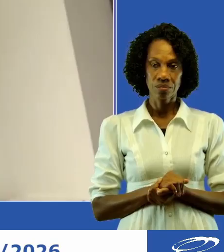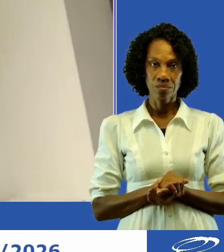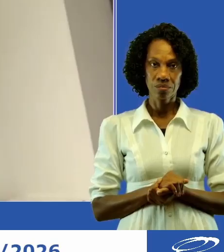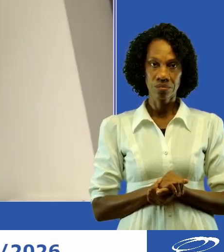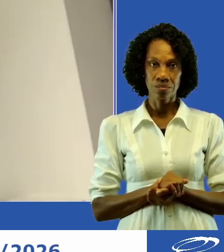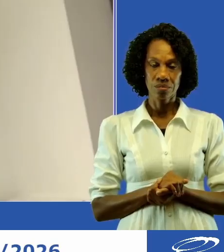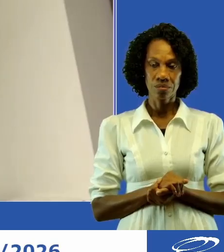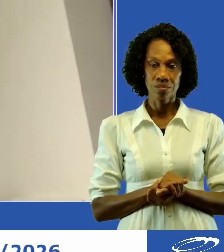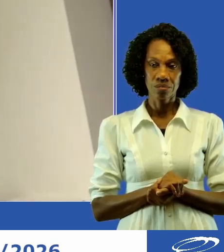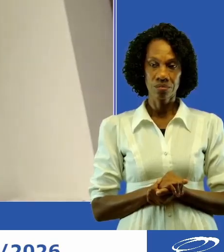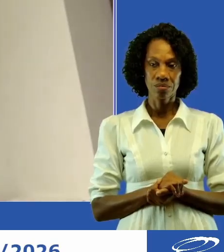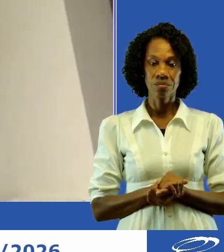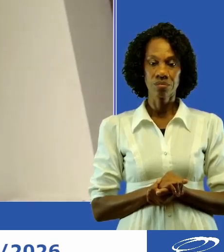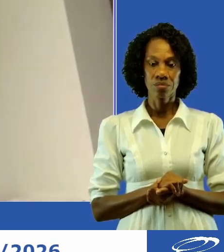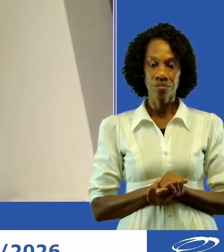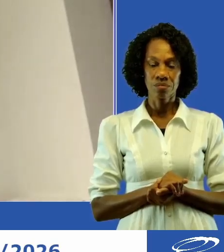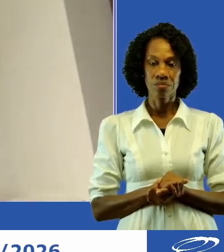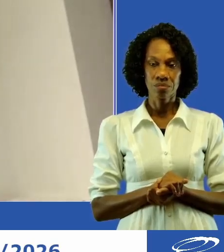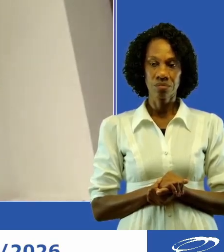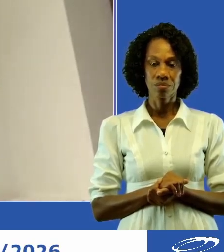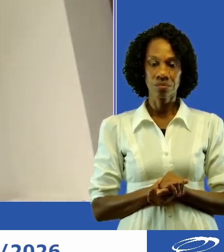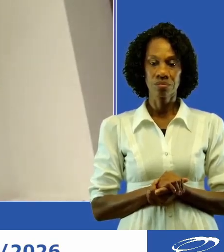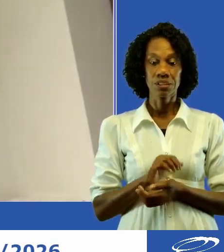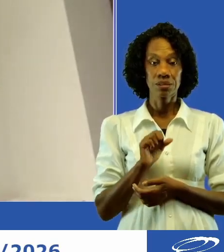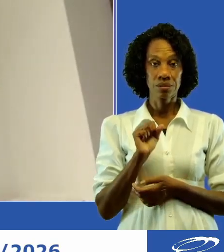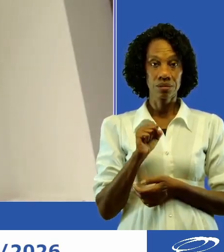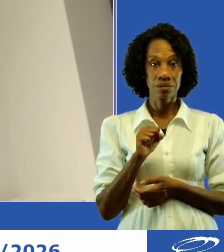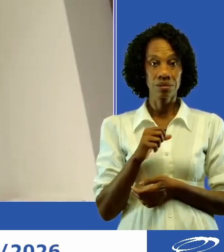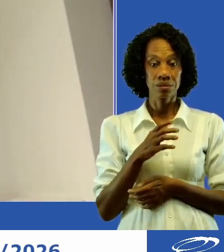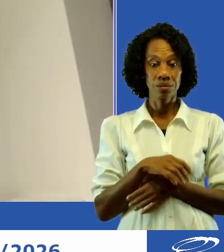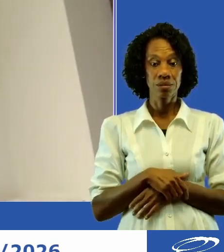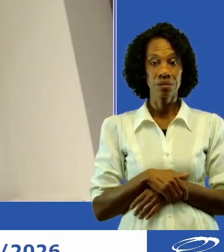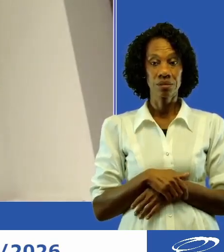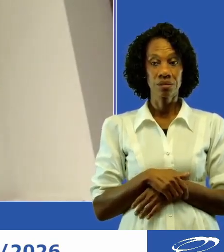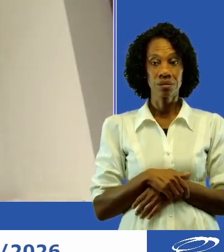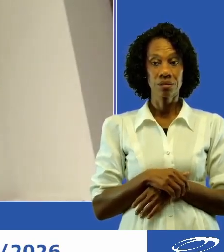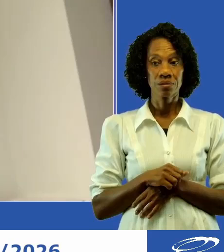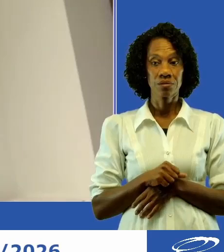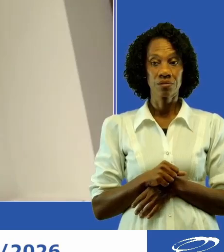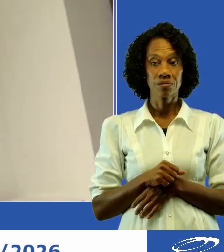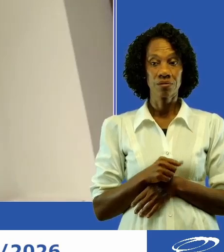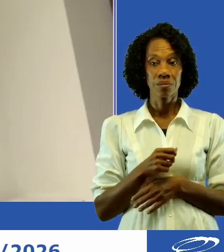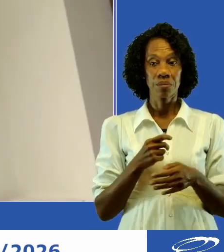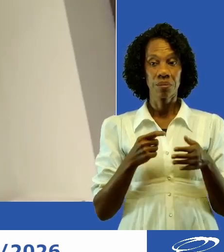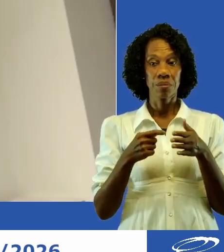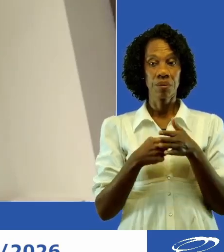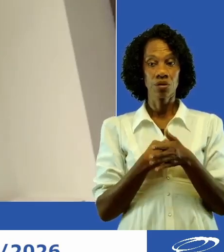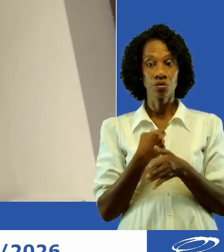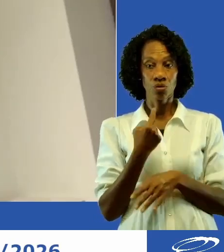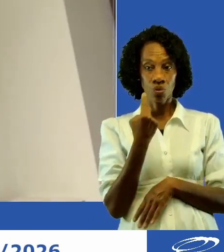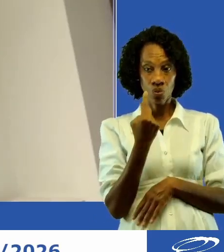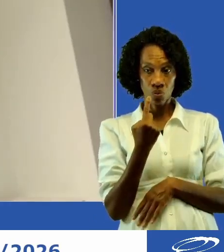staph? Yes. In intraoperative samples, yes. Isn't it? With a patient with criteria for infection, confirming